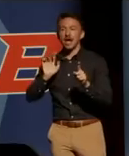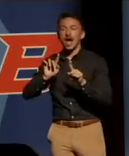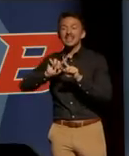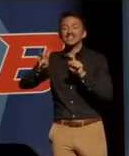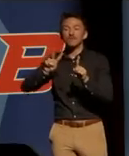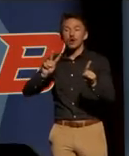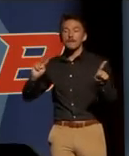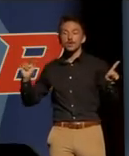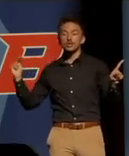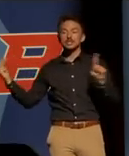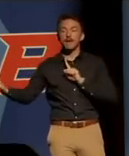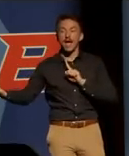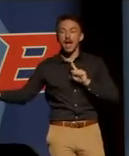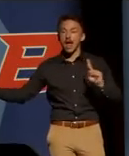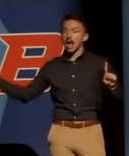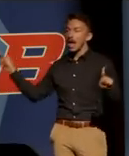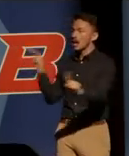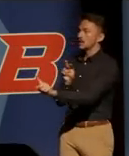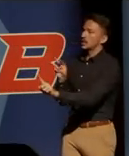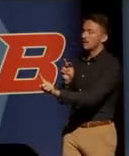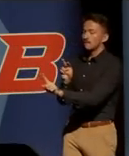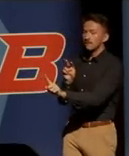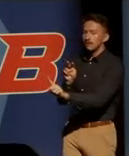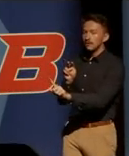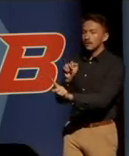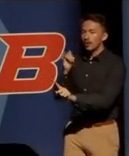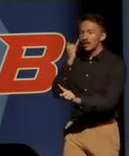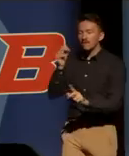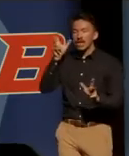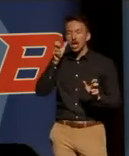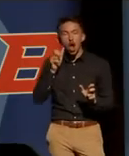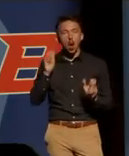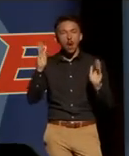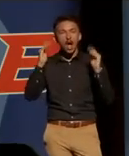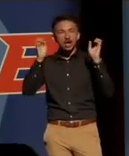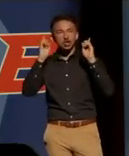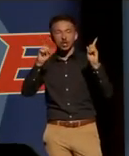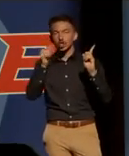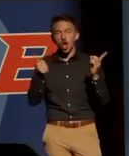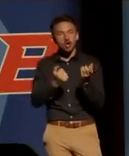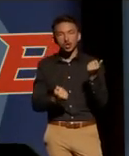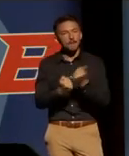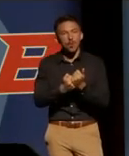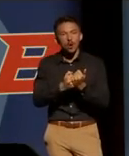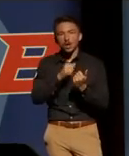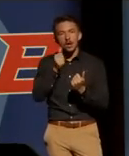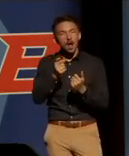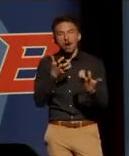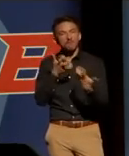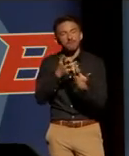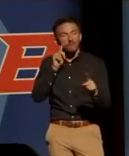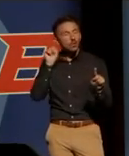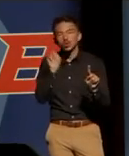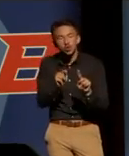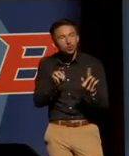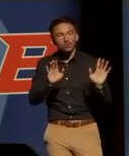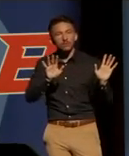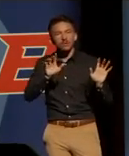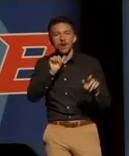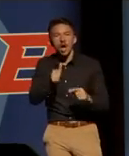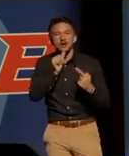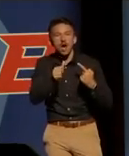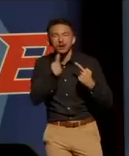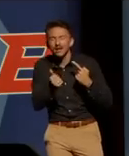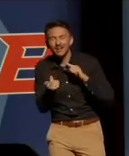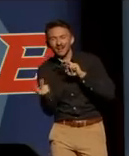they're not concerned that higher education isn't here for them, but is about service to them. So let's take a